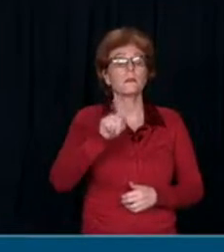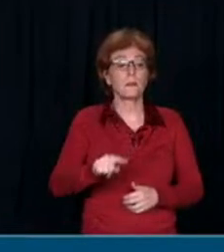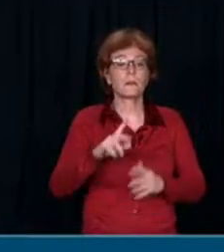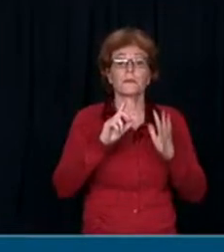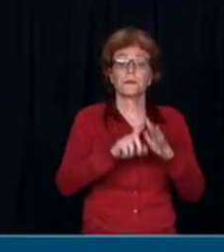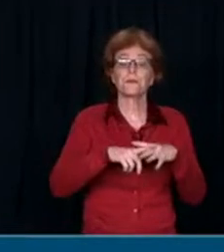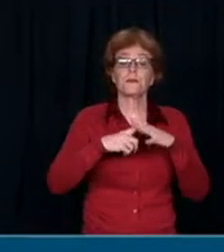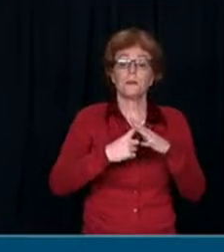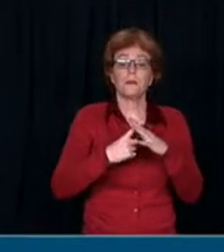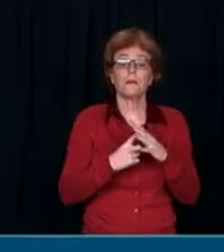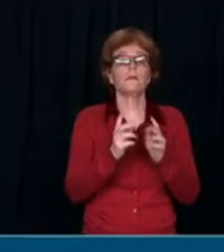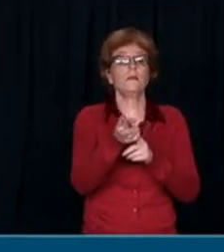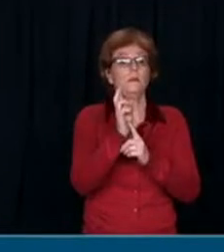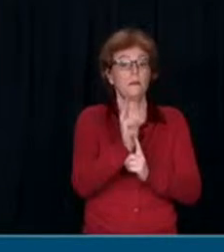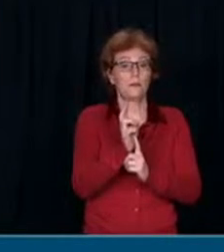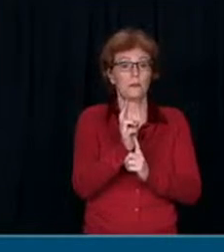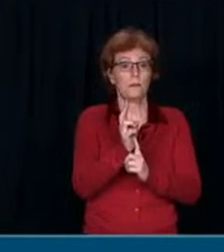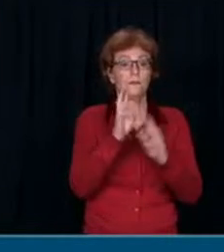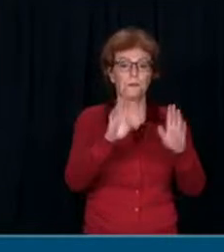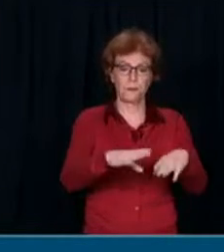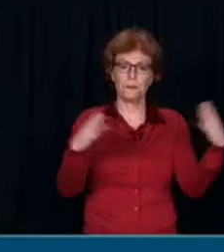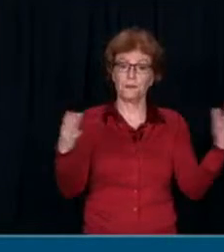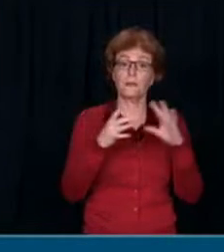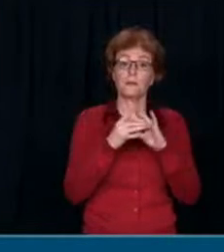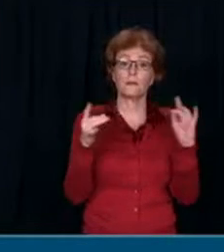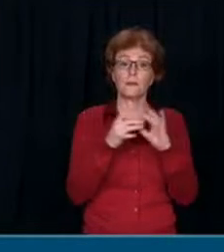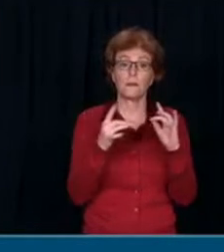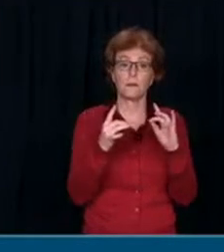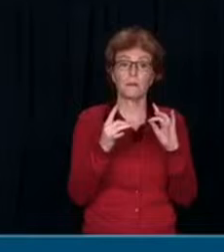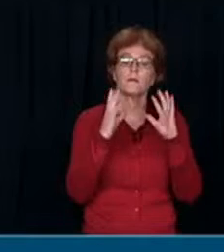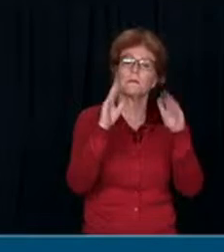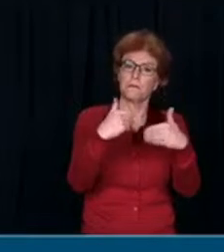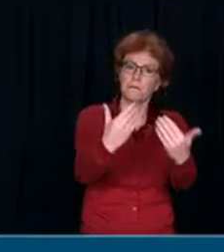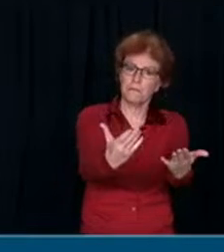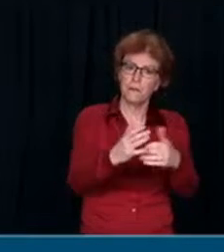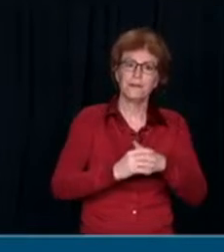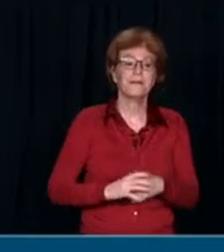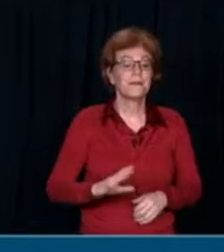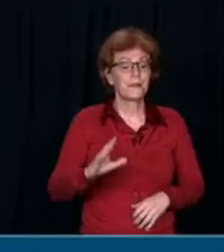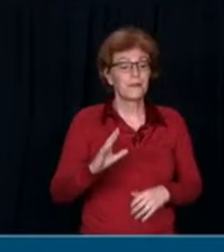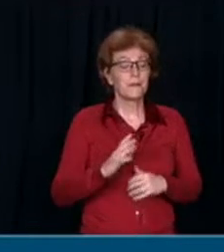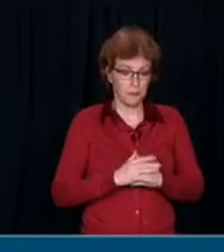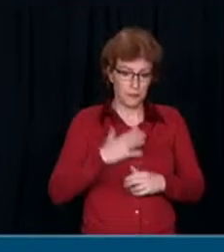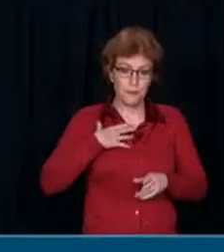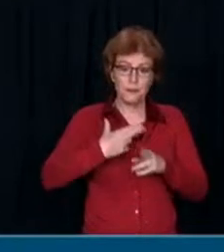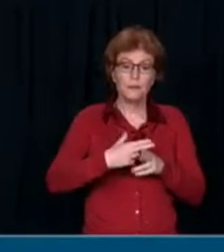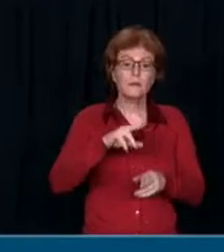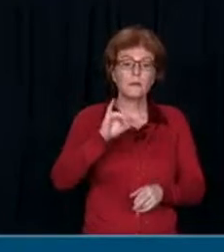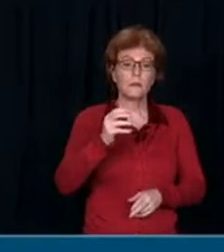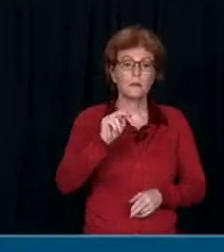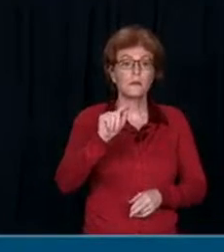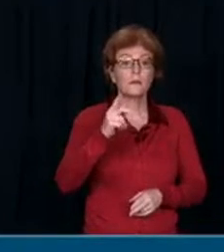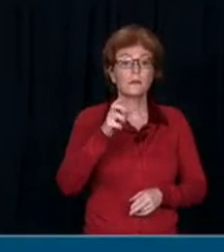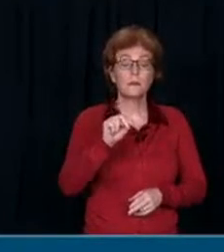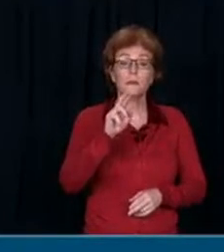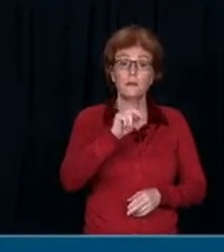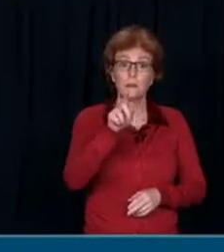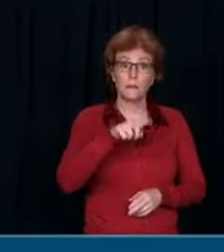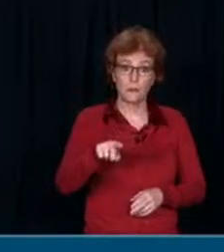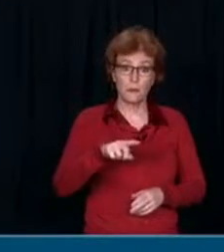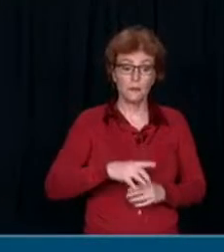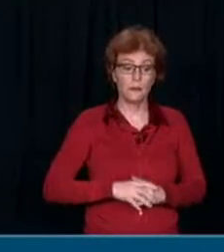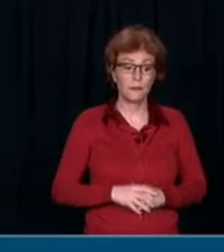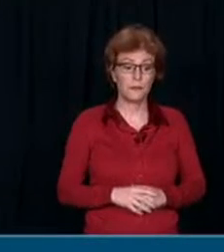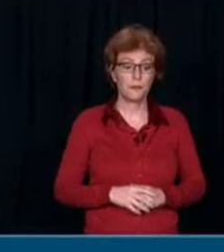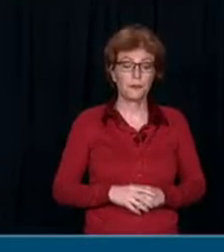start by giving you 2 minutes for an opening statement. You have the floor. Well, my name is Jonathan Nez,